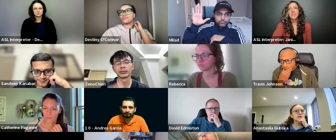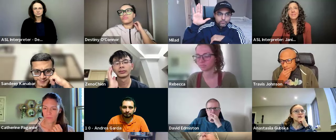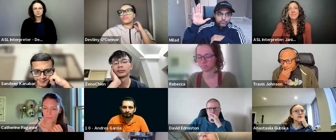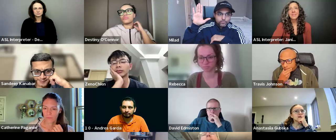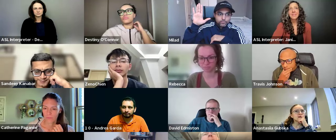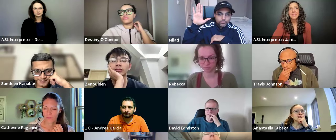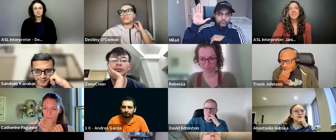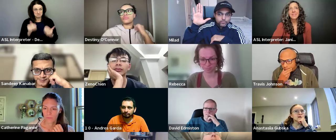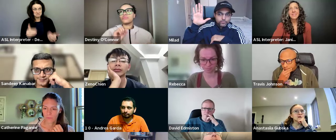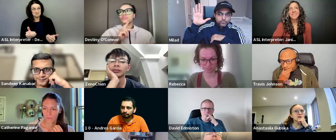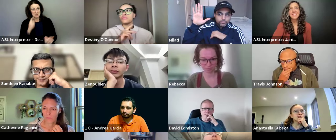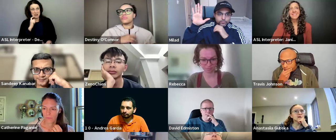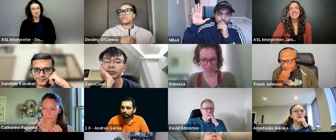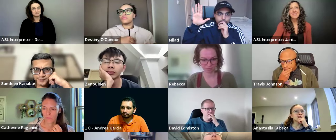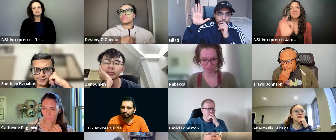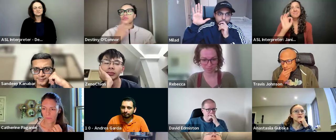Yes, Milad.